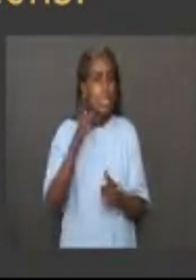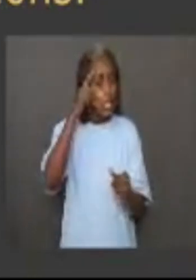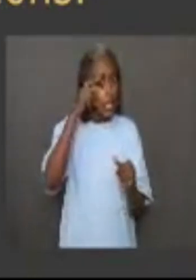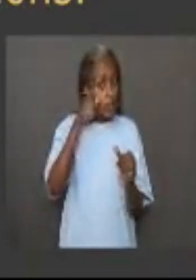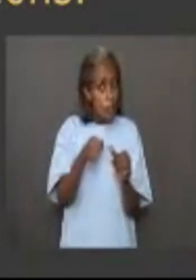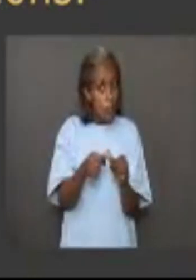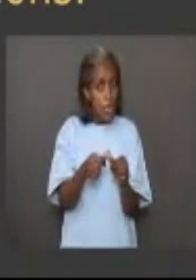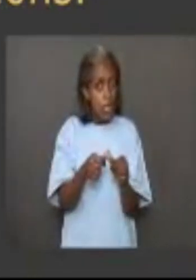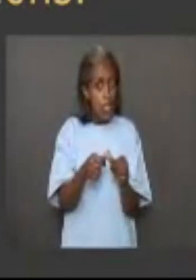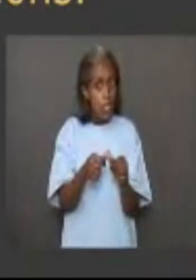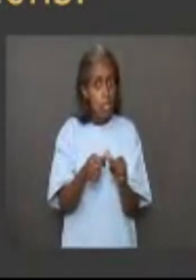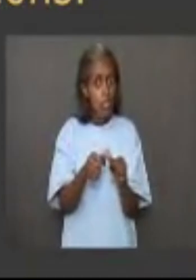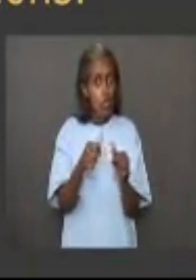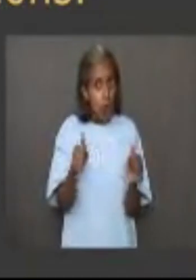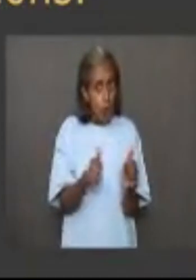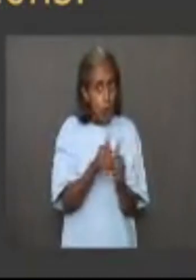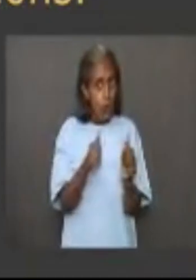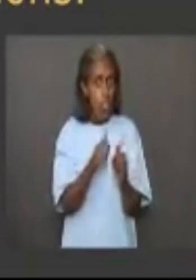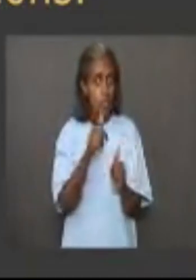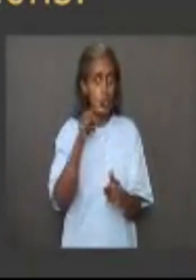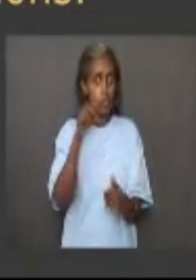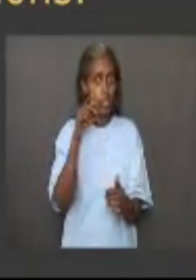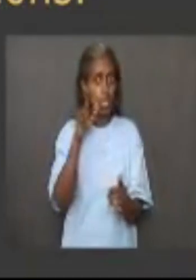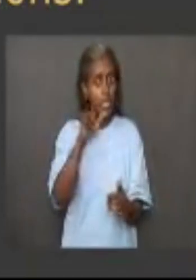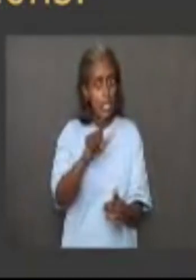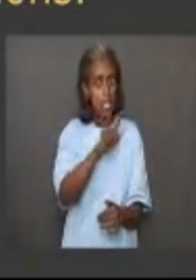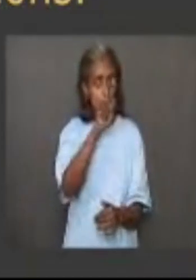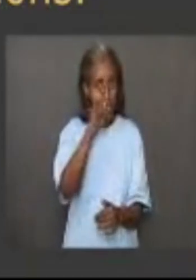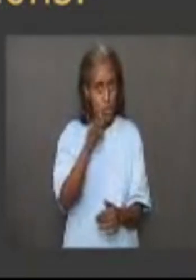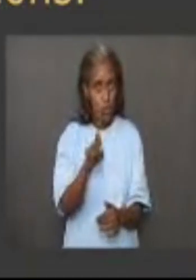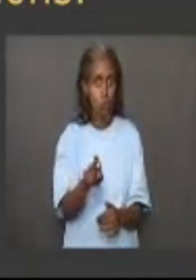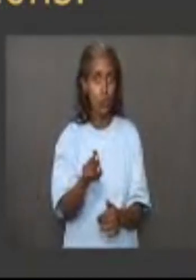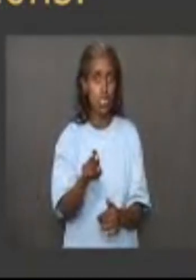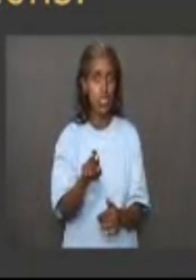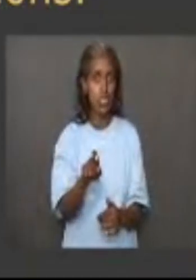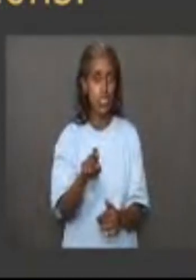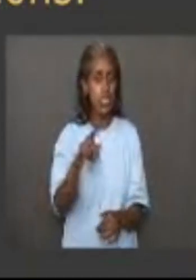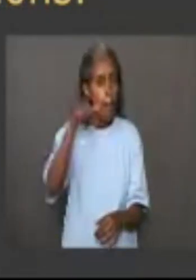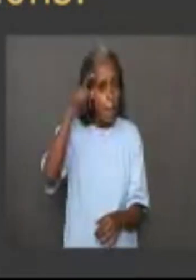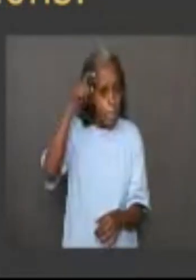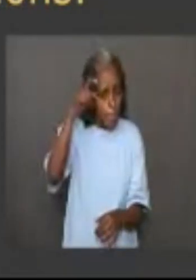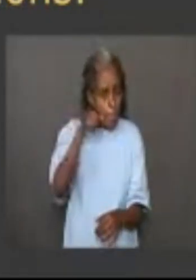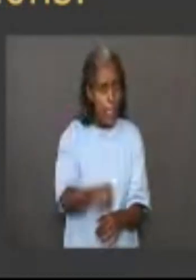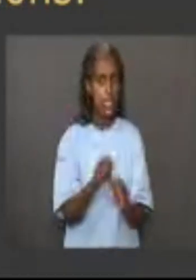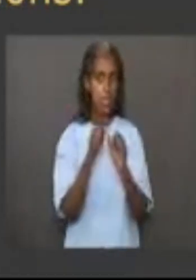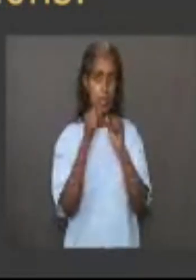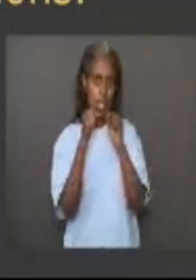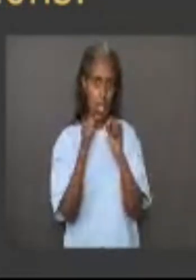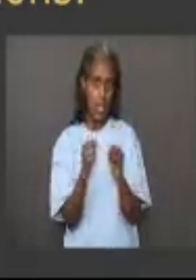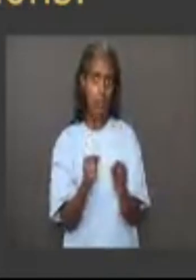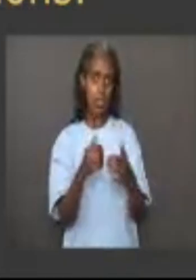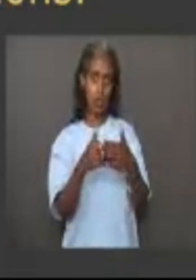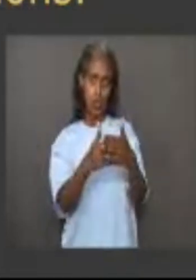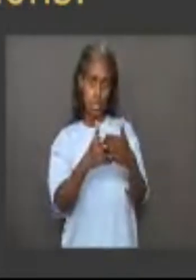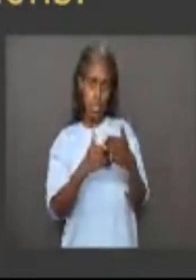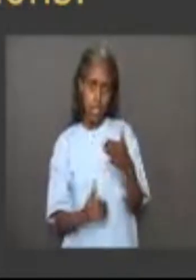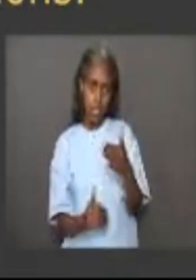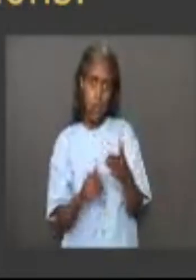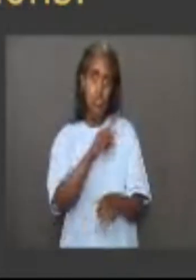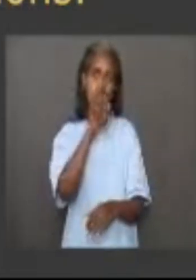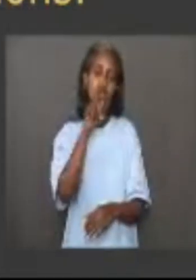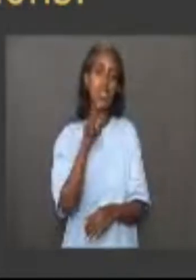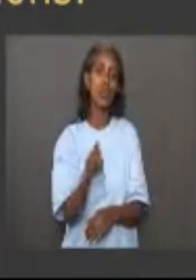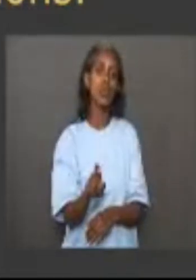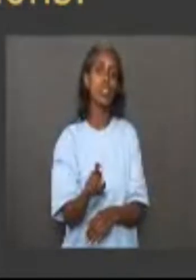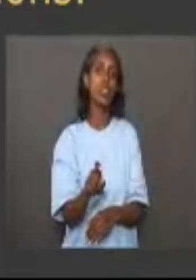Remember, in order to be a linear equation, you must be able to reduce the